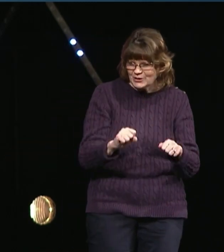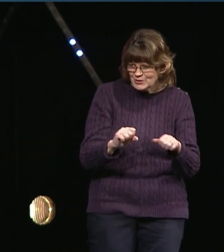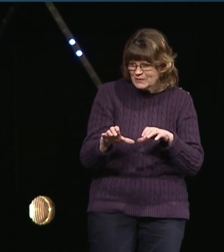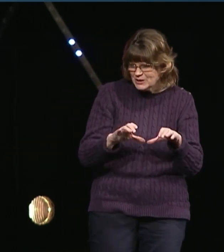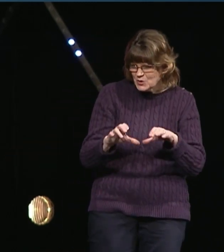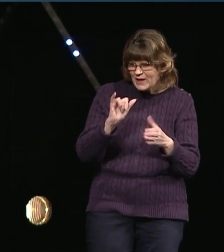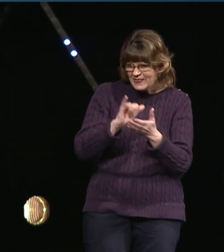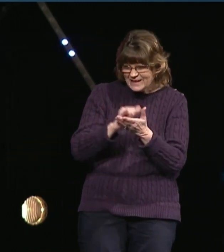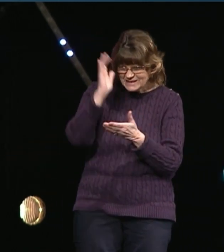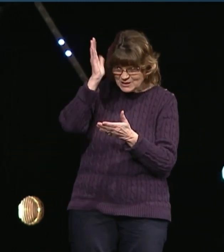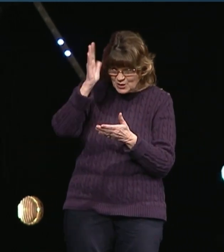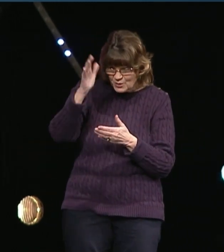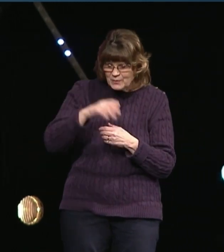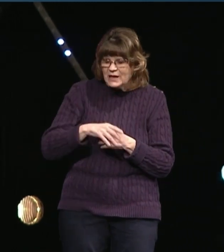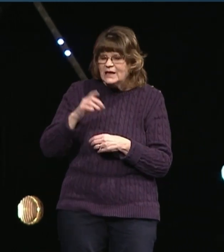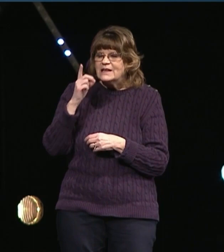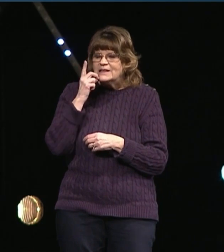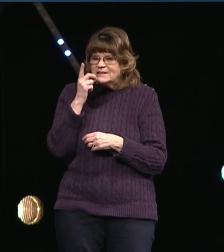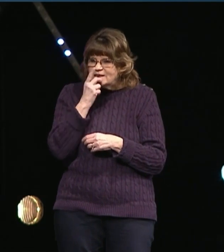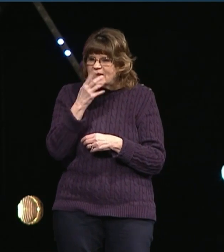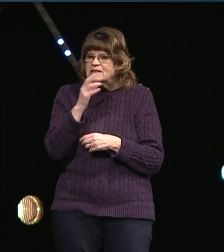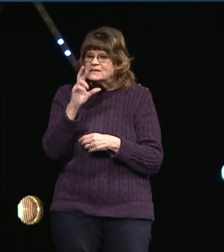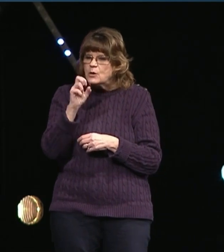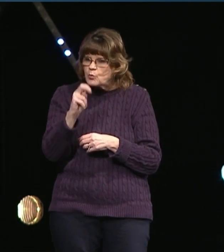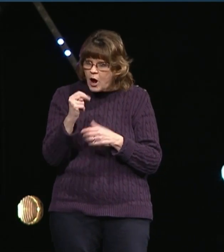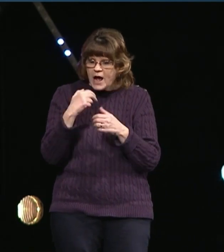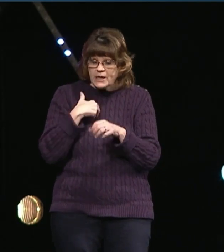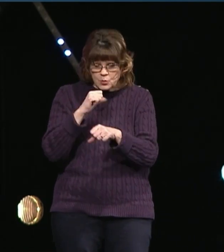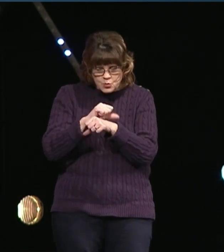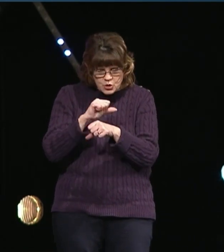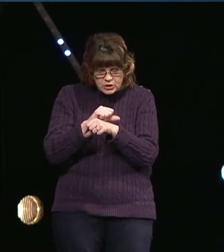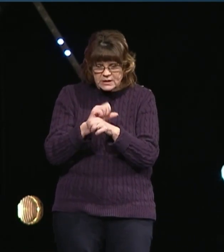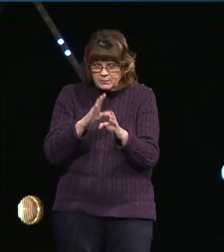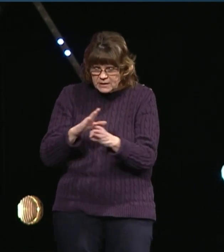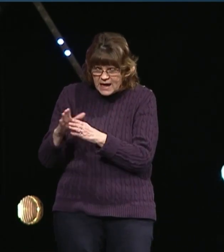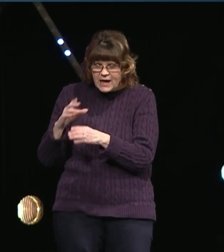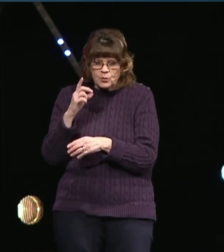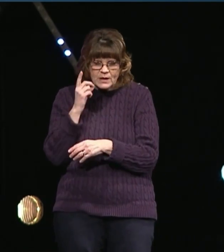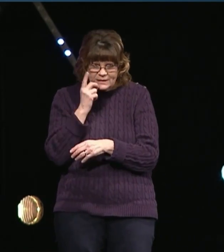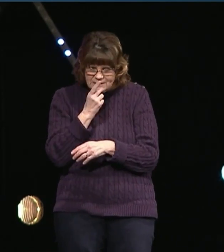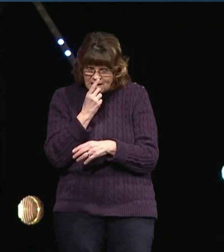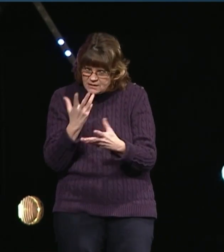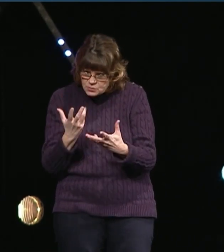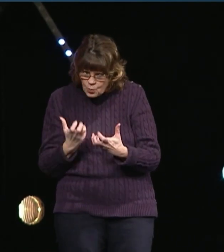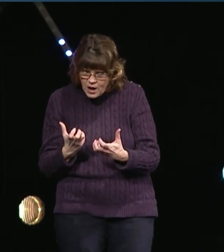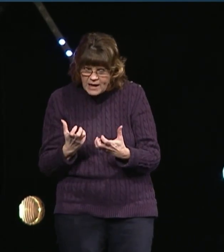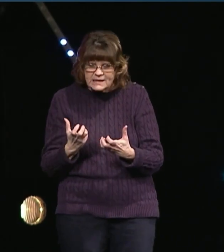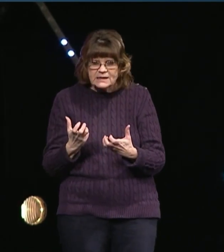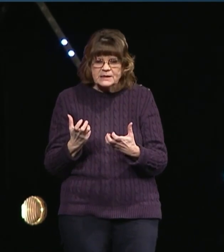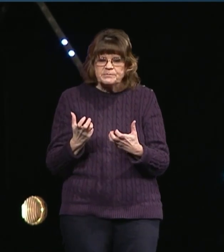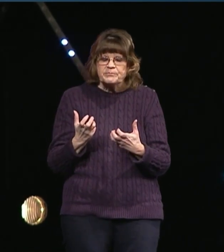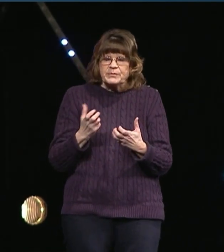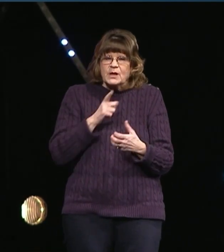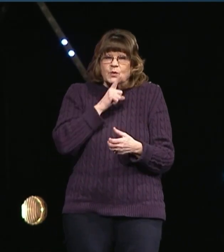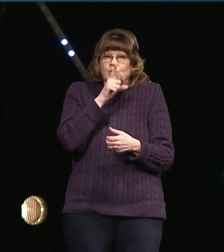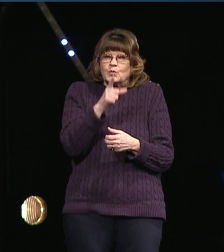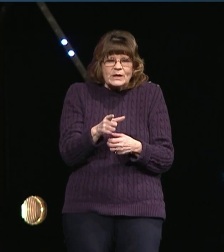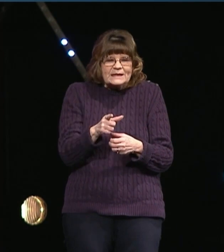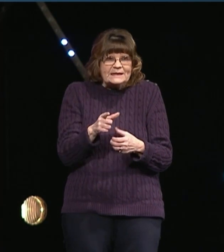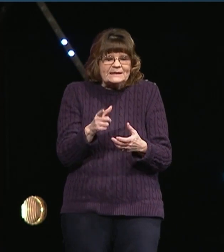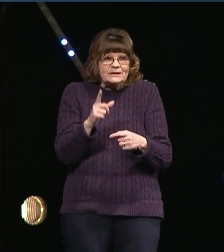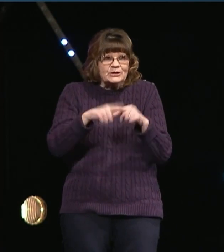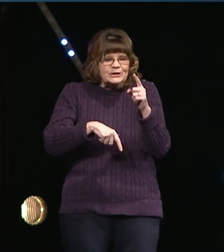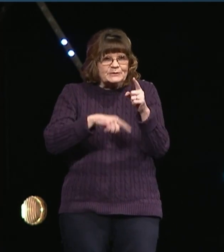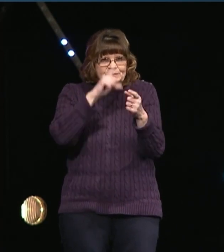this, and Dennis and Ron had worked out a plan of what Dennis wanted, and It was really inconceivable,